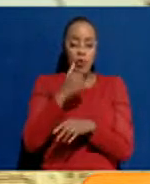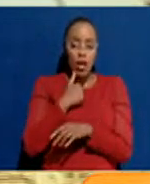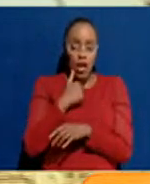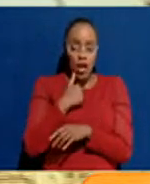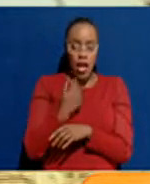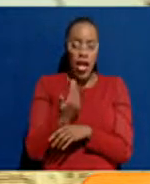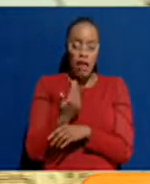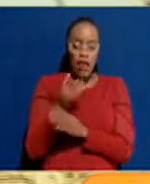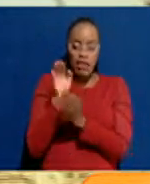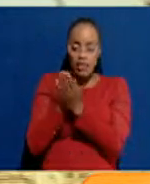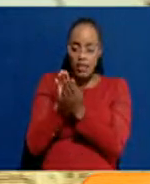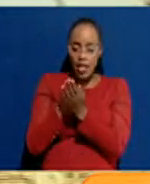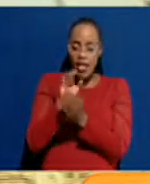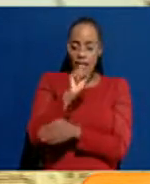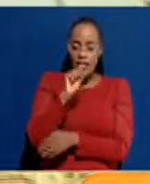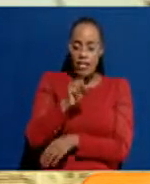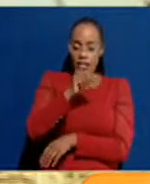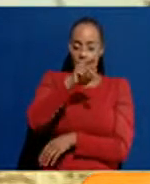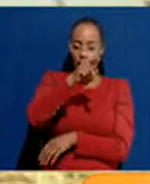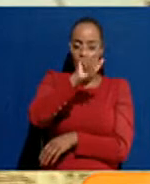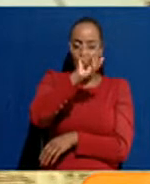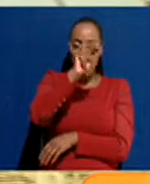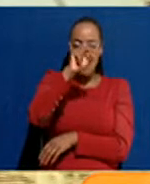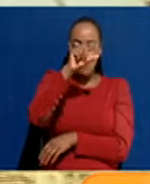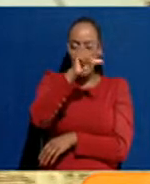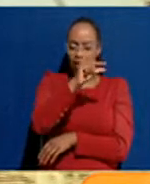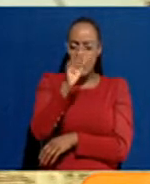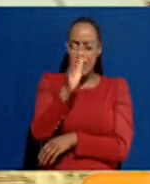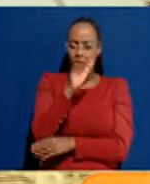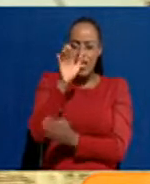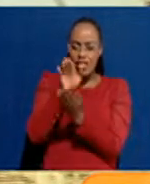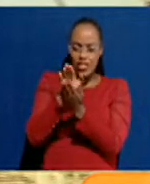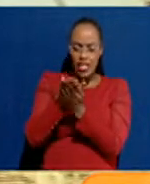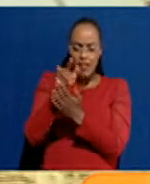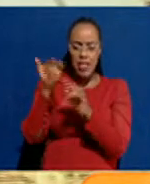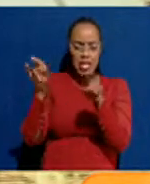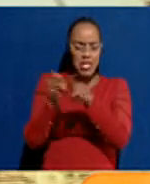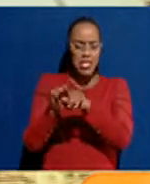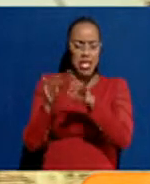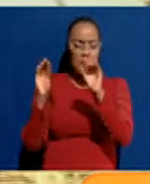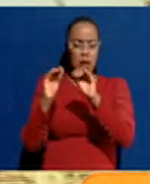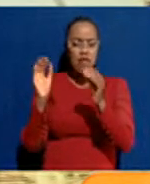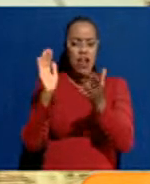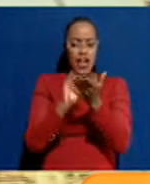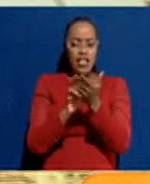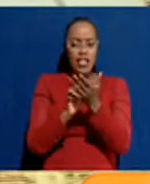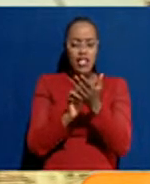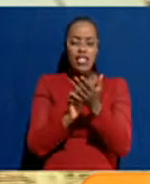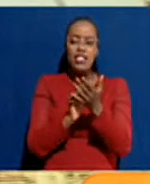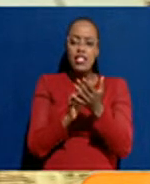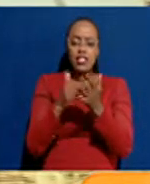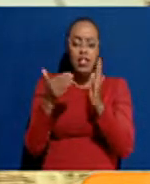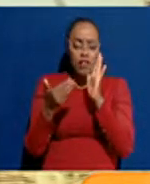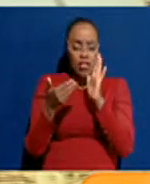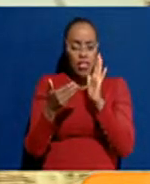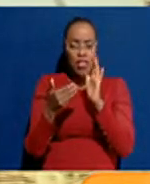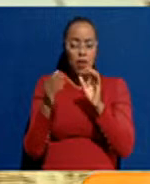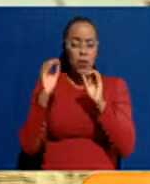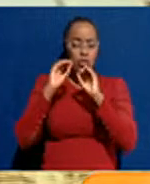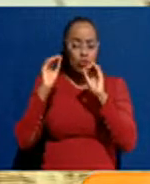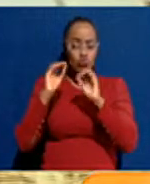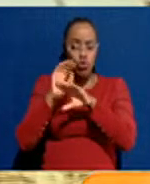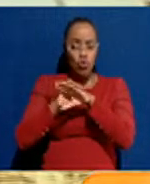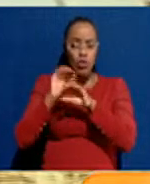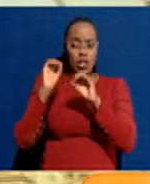reserve, the margins are not of that magnitude. Mm-hmm. And this is a time, again, when hydrology was not very good. Mm-hmm. What I